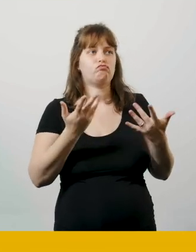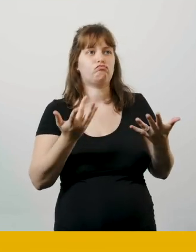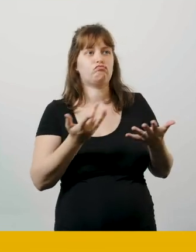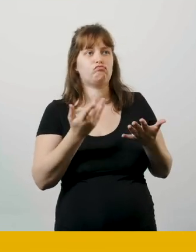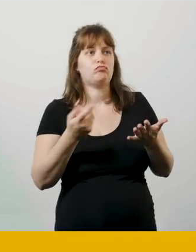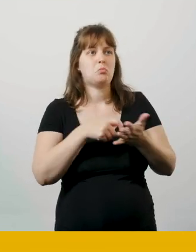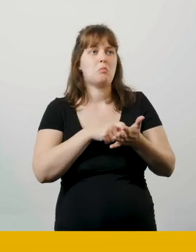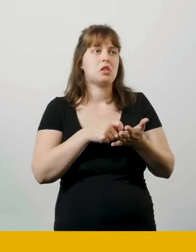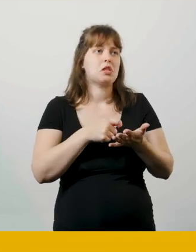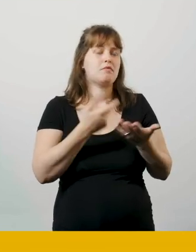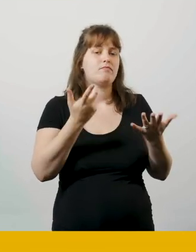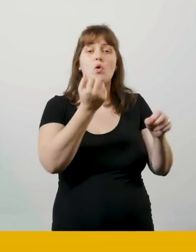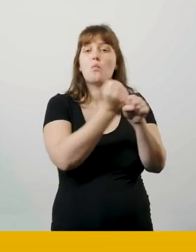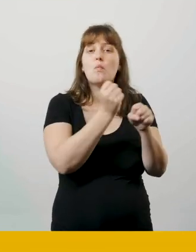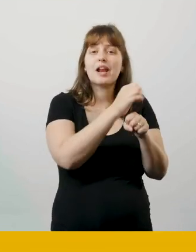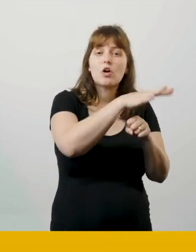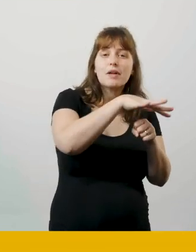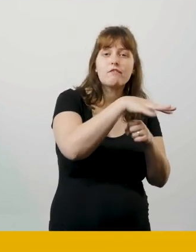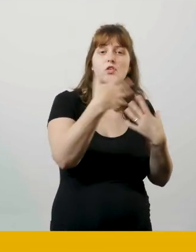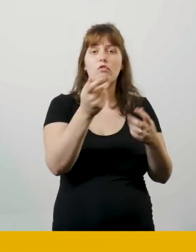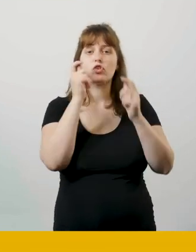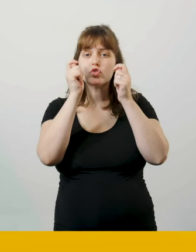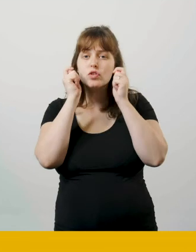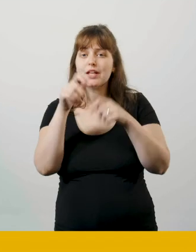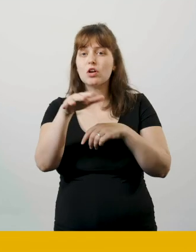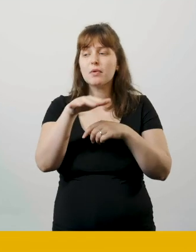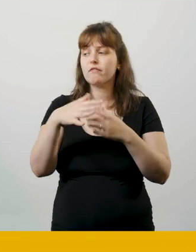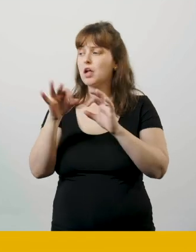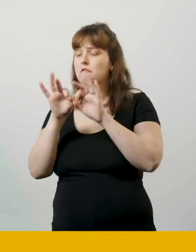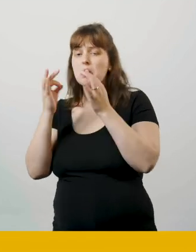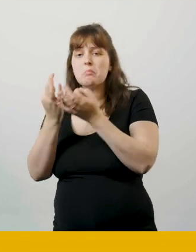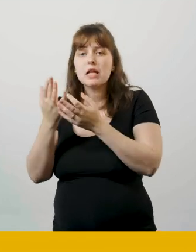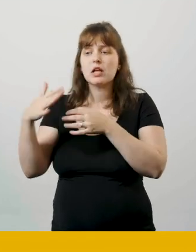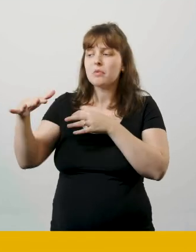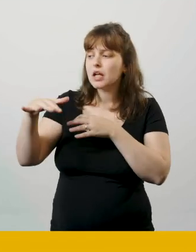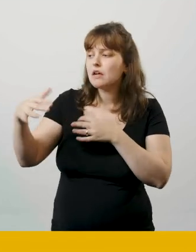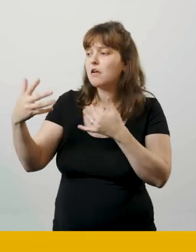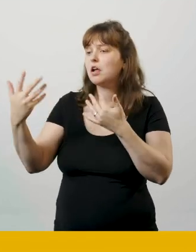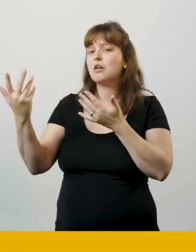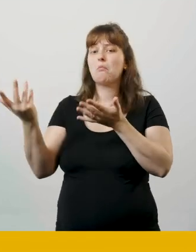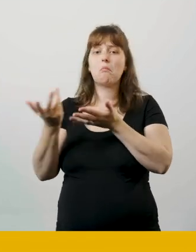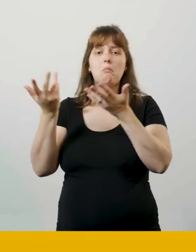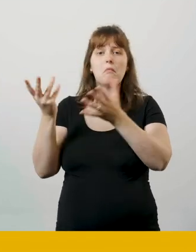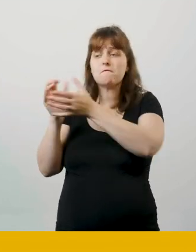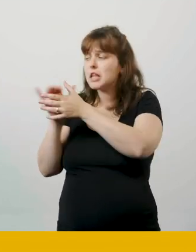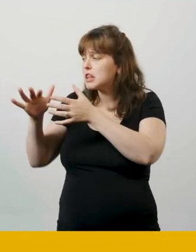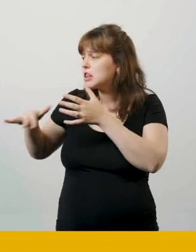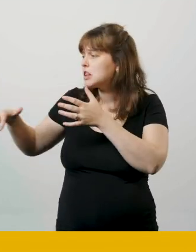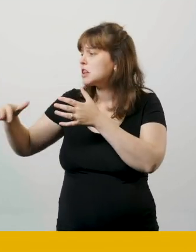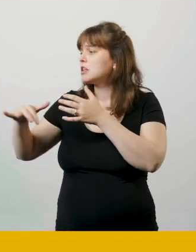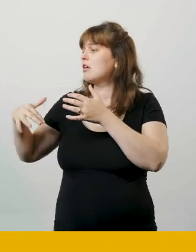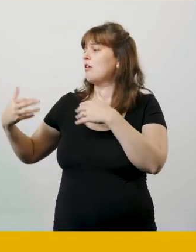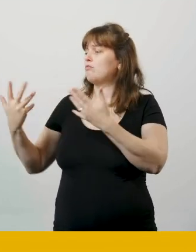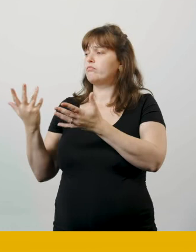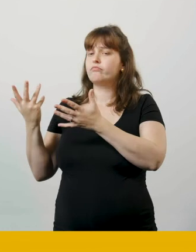a working environment, a study environment, a family environment, a friendly environment,